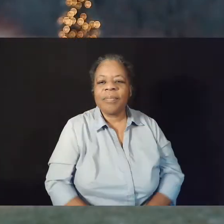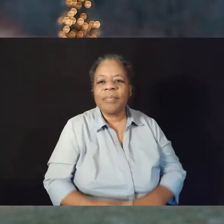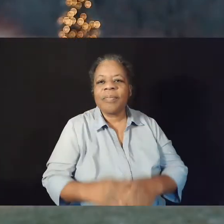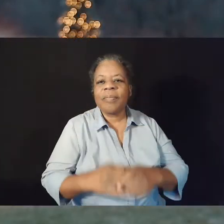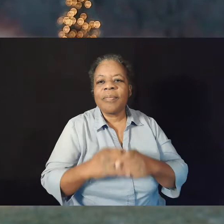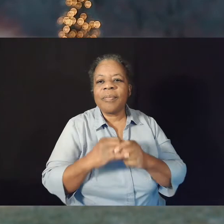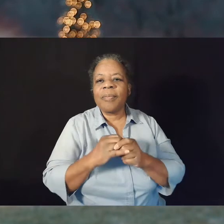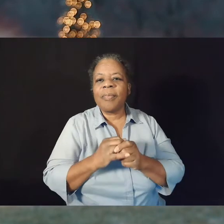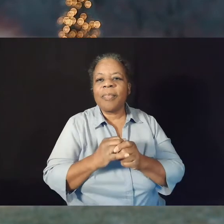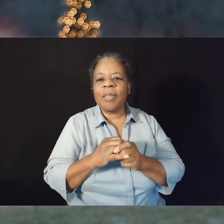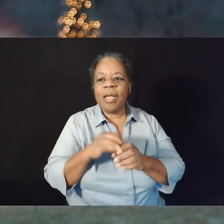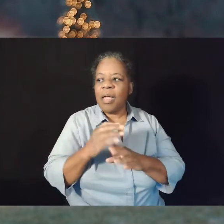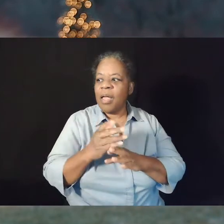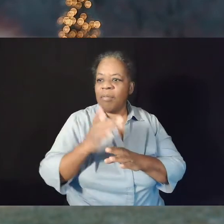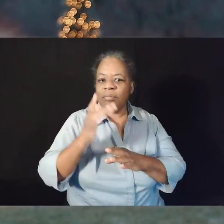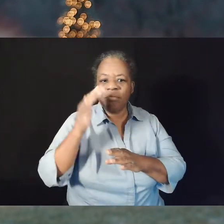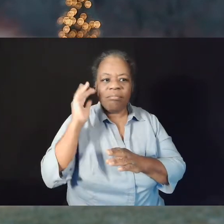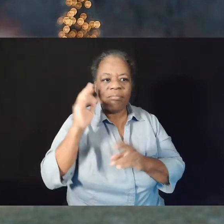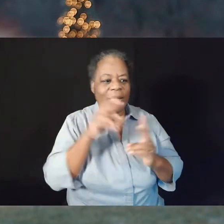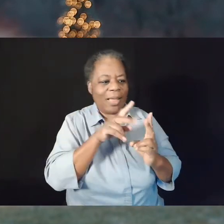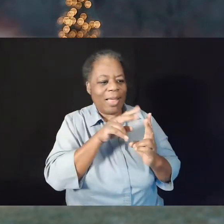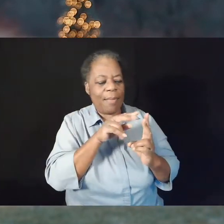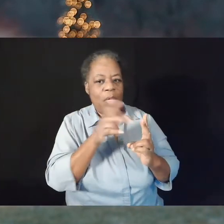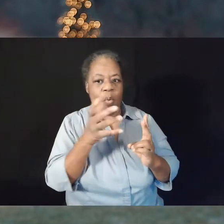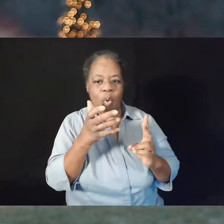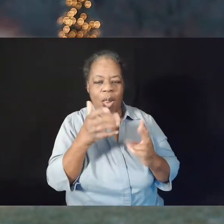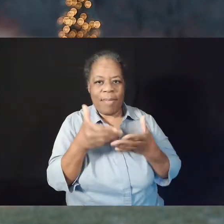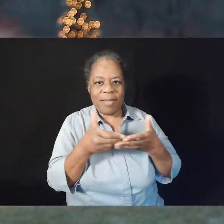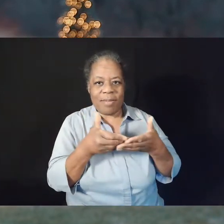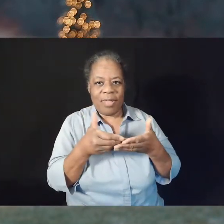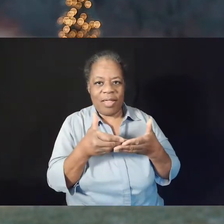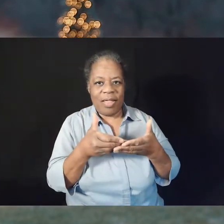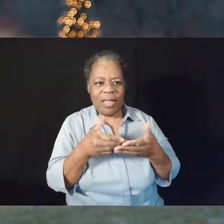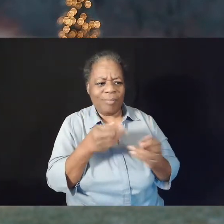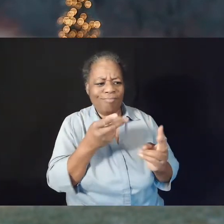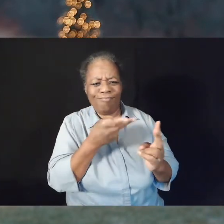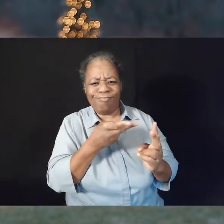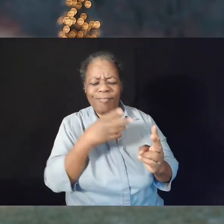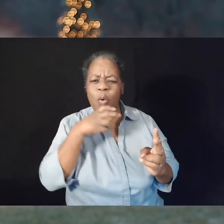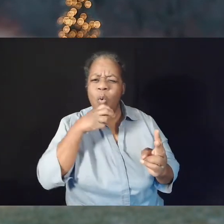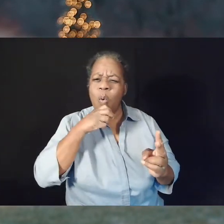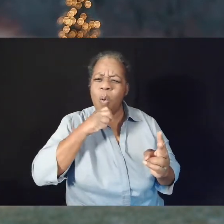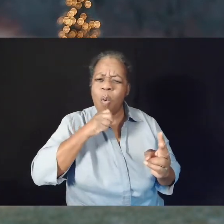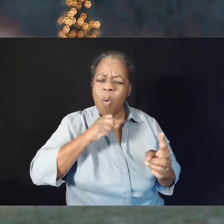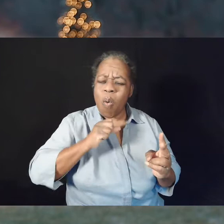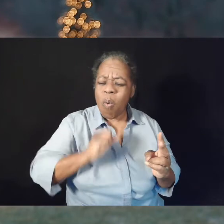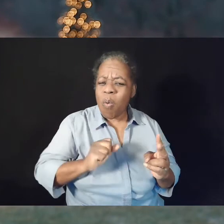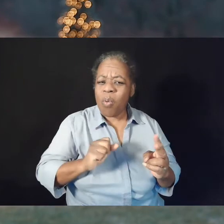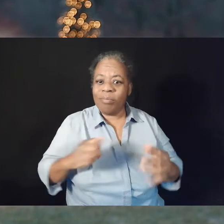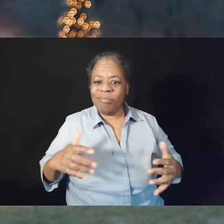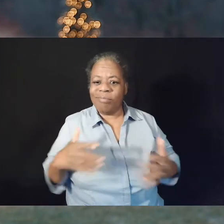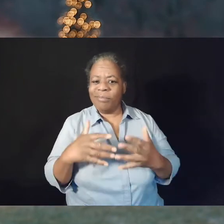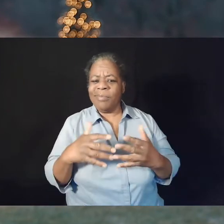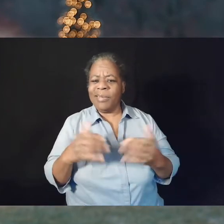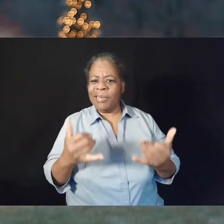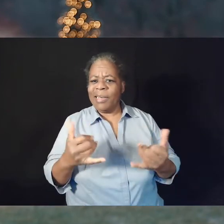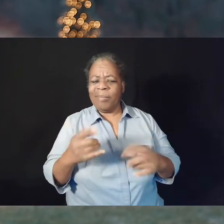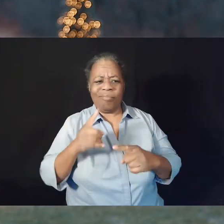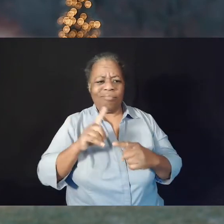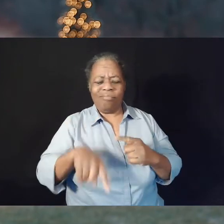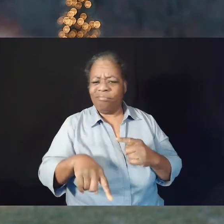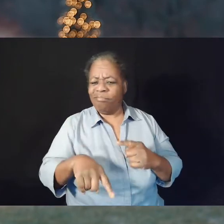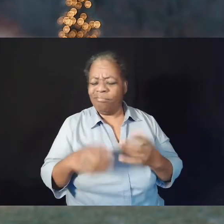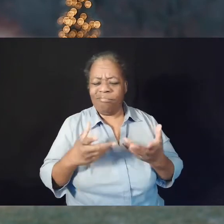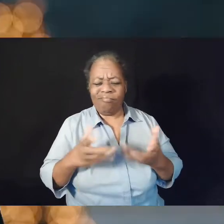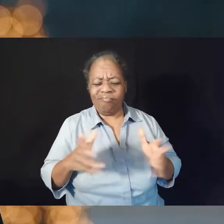There once was a couple who wanted a child, but they were old, and the years when such things might come to be had passed them